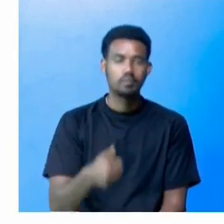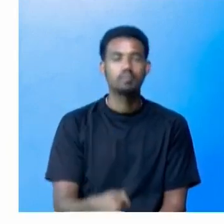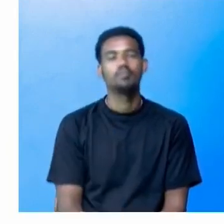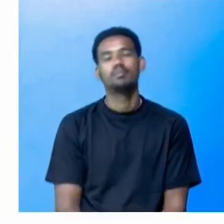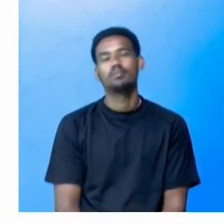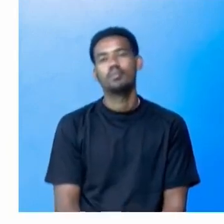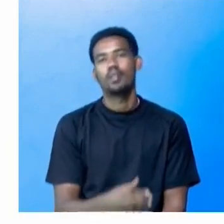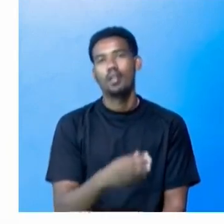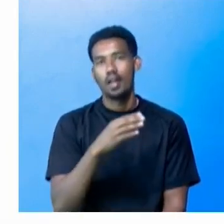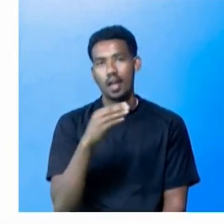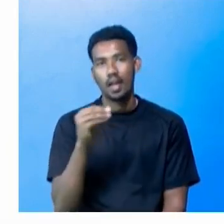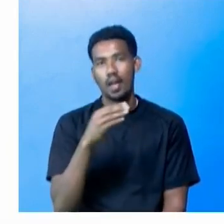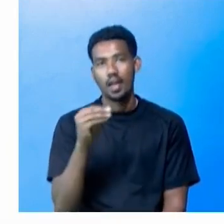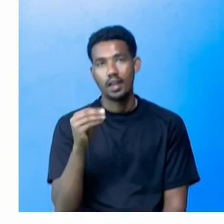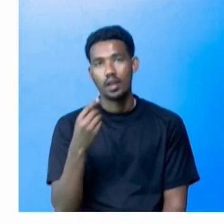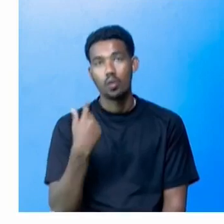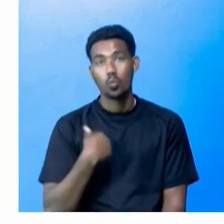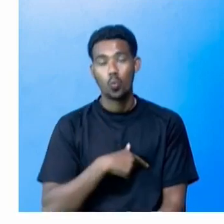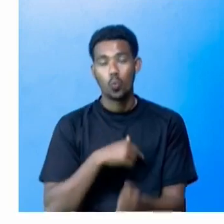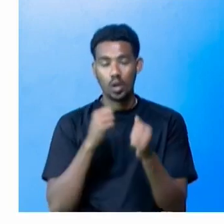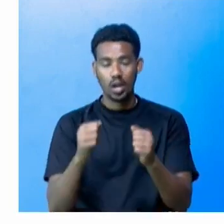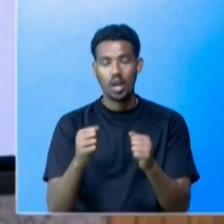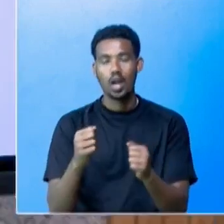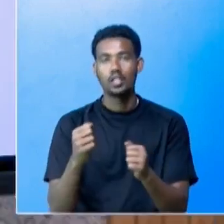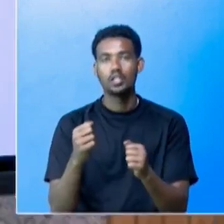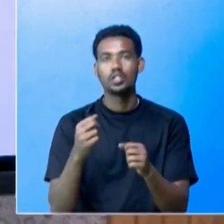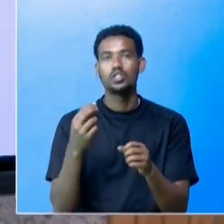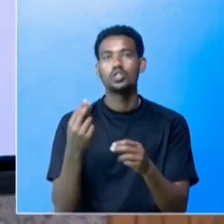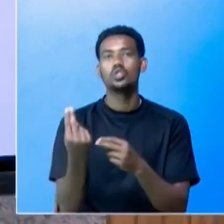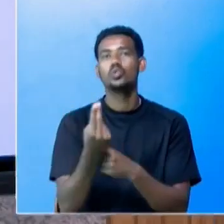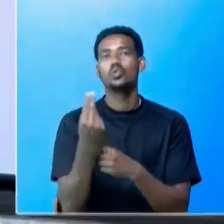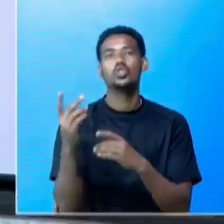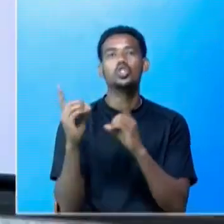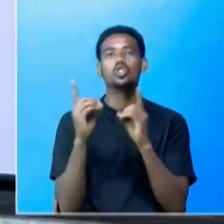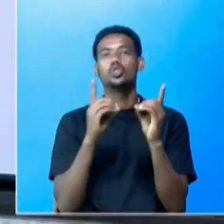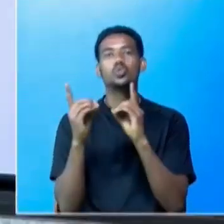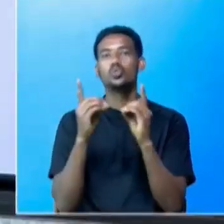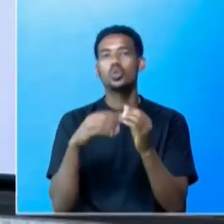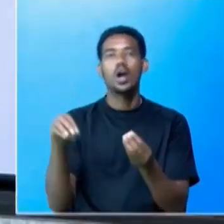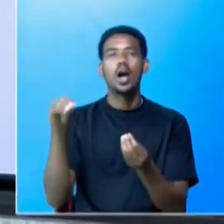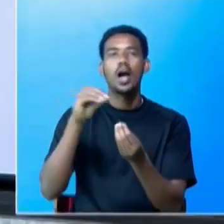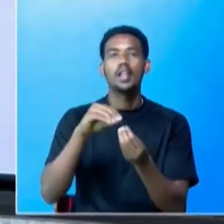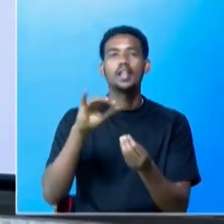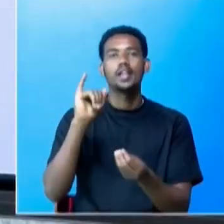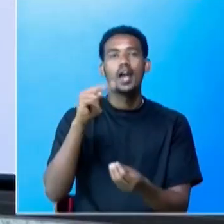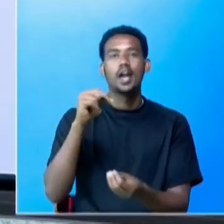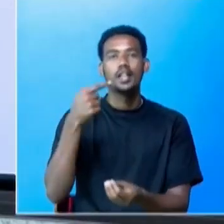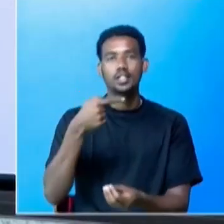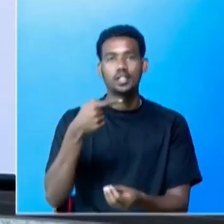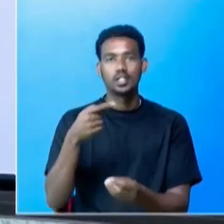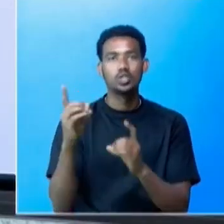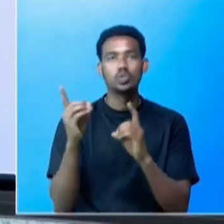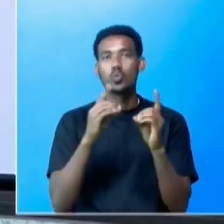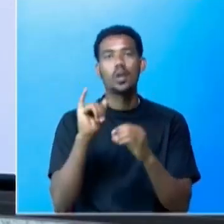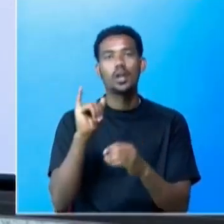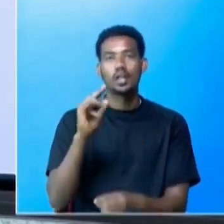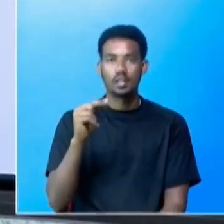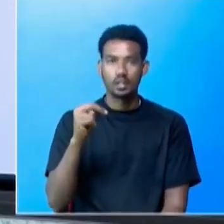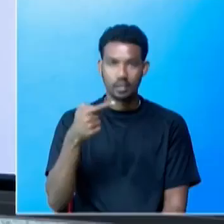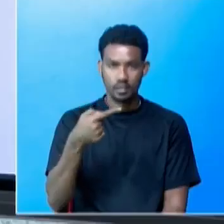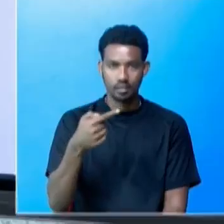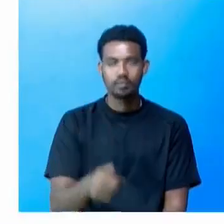And also we can use do by adding ing. So we can easily say doing.